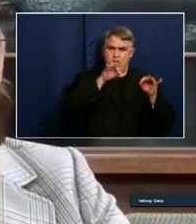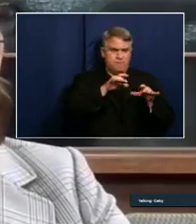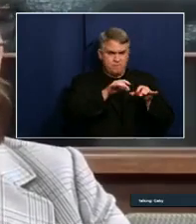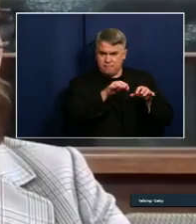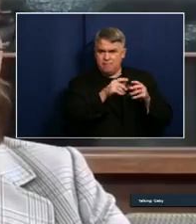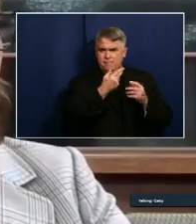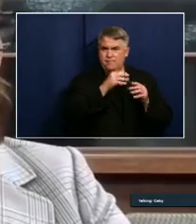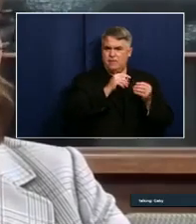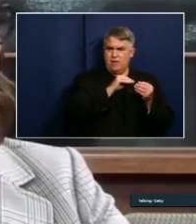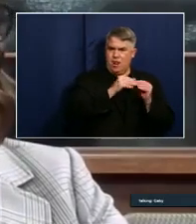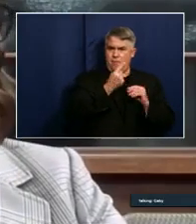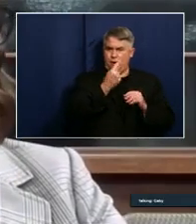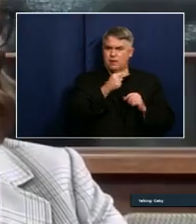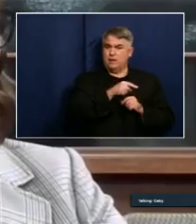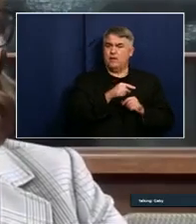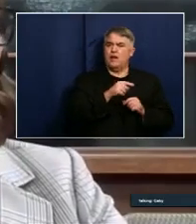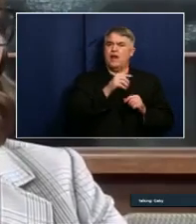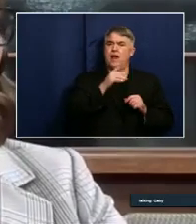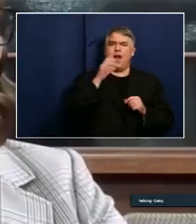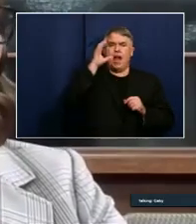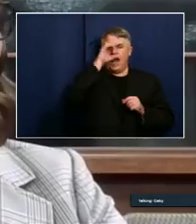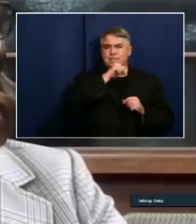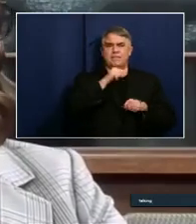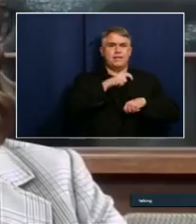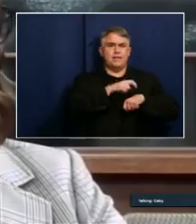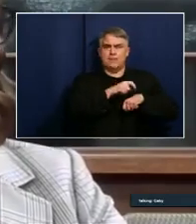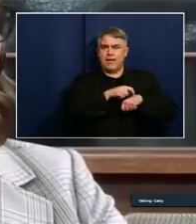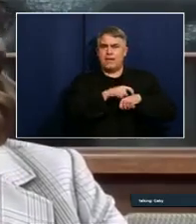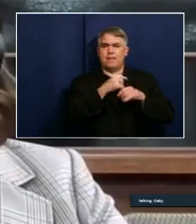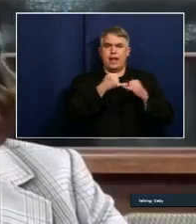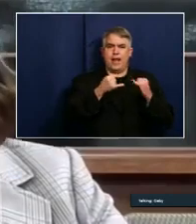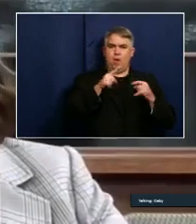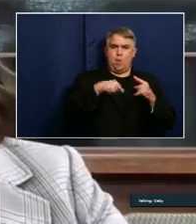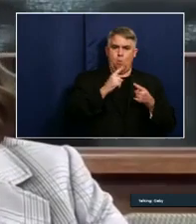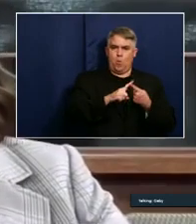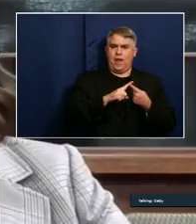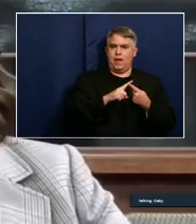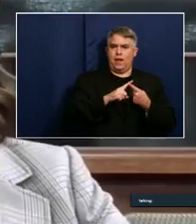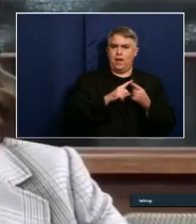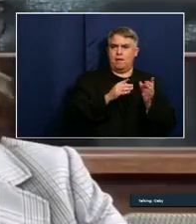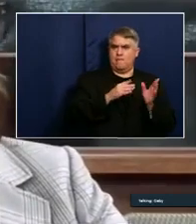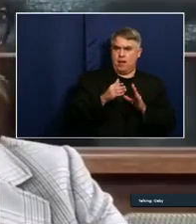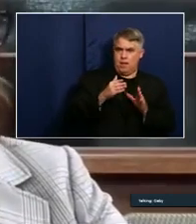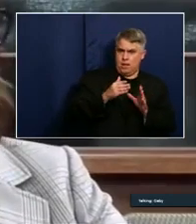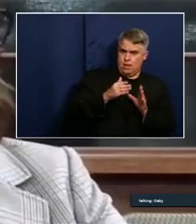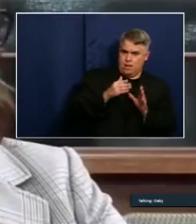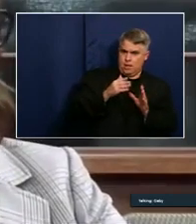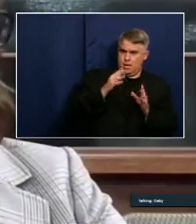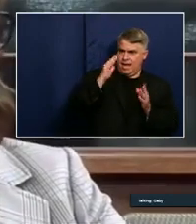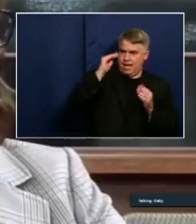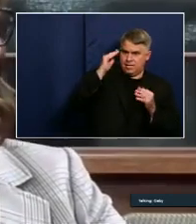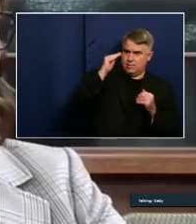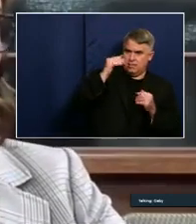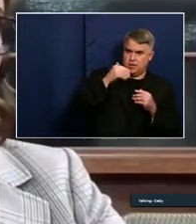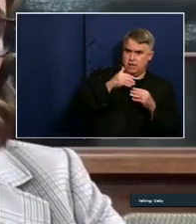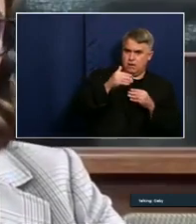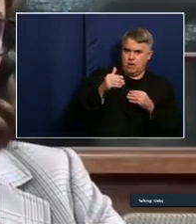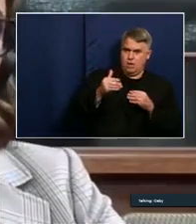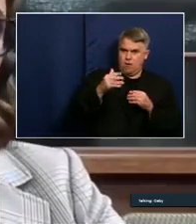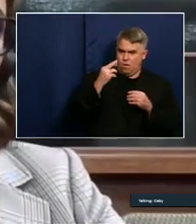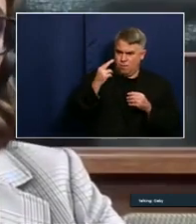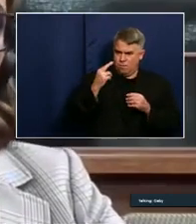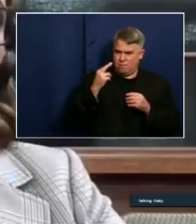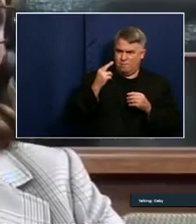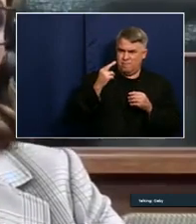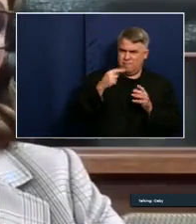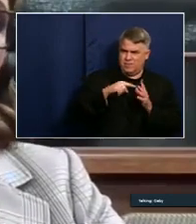can you provide an estimated time frame for when you plan, expect, hope to begin vaccinating the next tier of